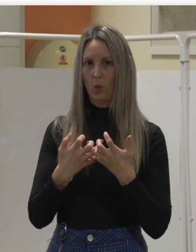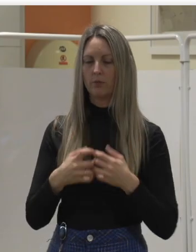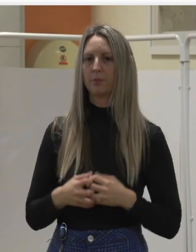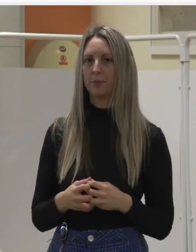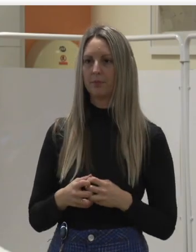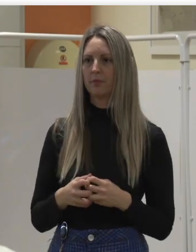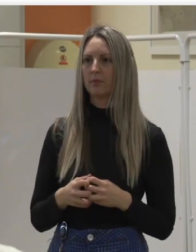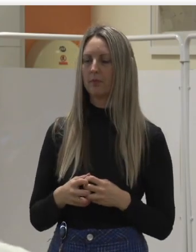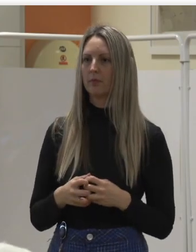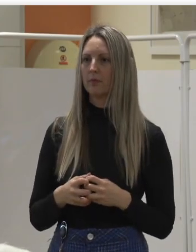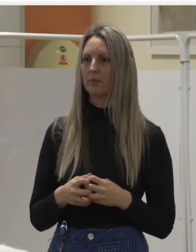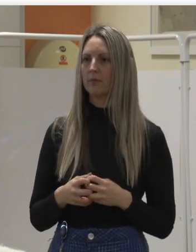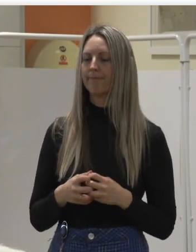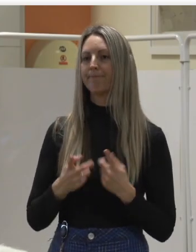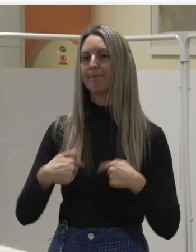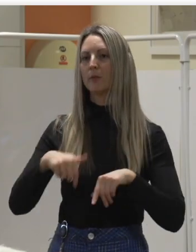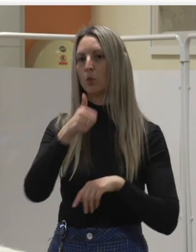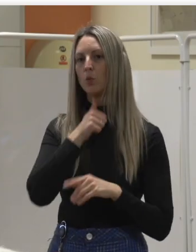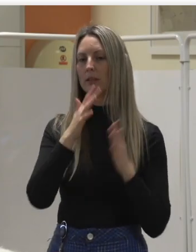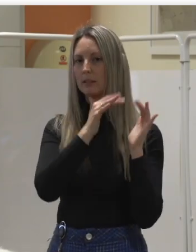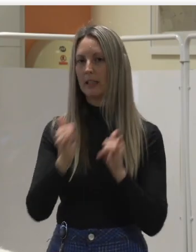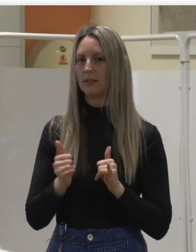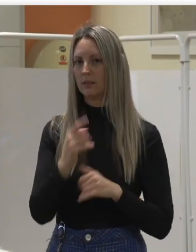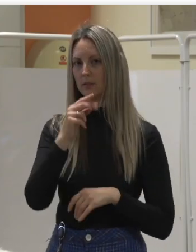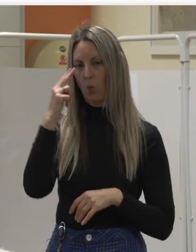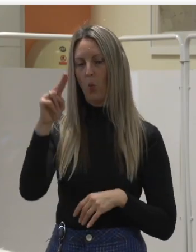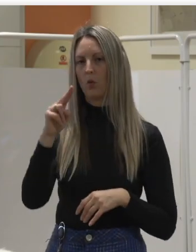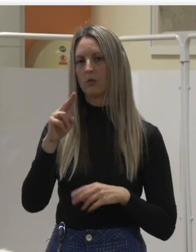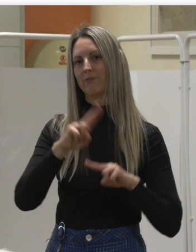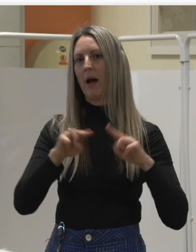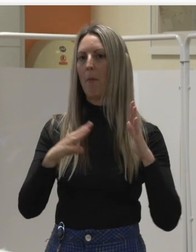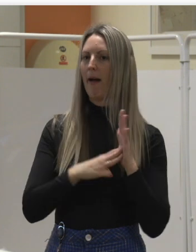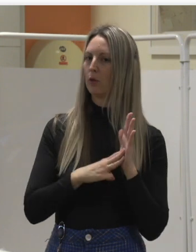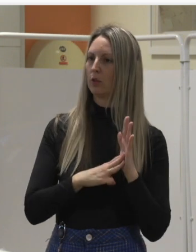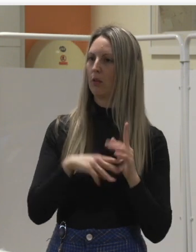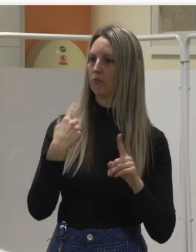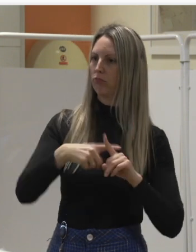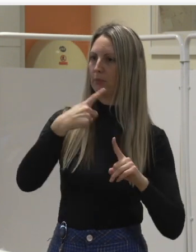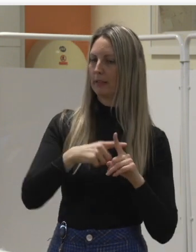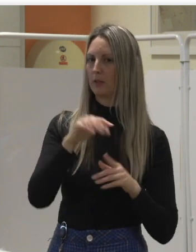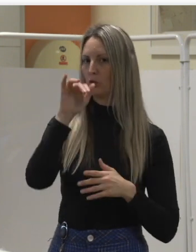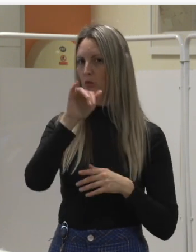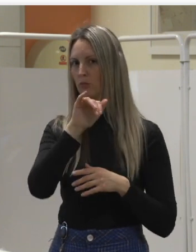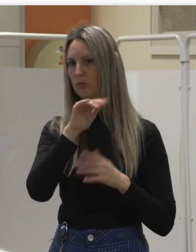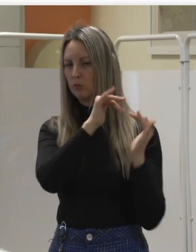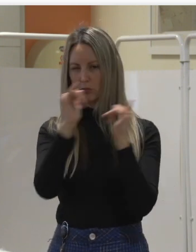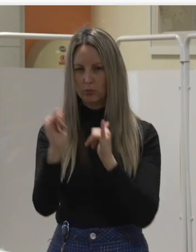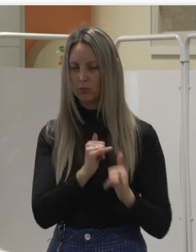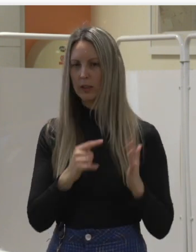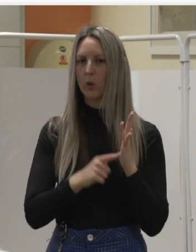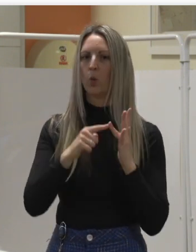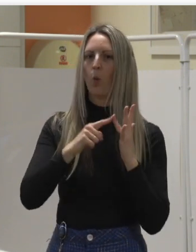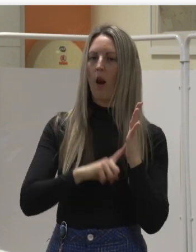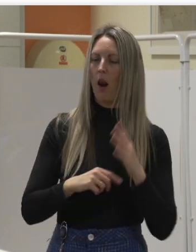used is what is called as a fibromyalgia rapid screening tool. So you look at the symptoms. So you have all these